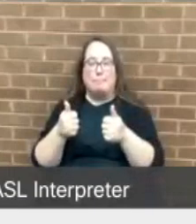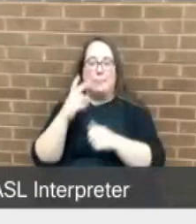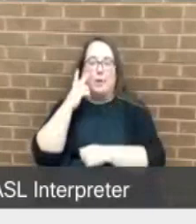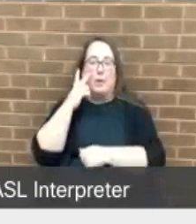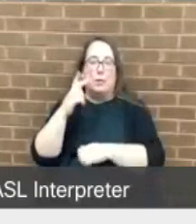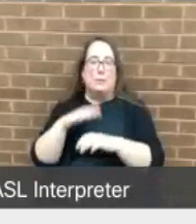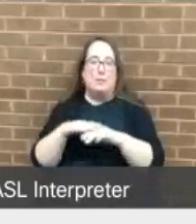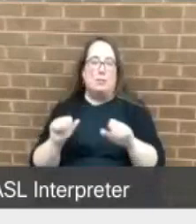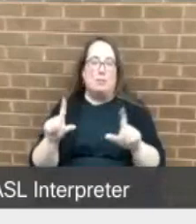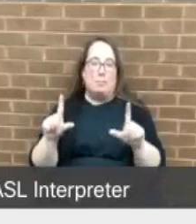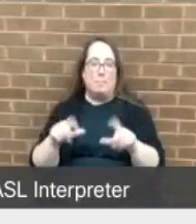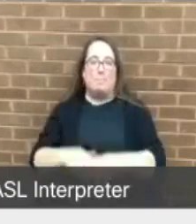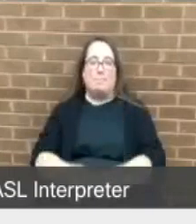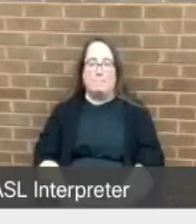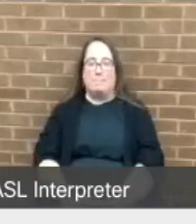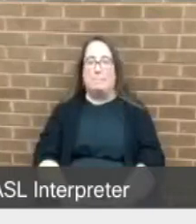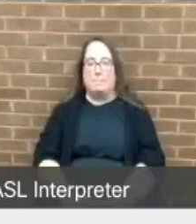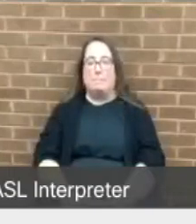on camera.